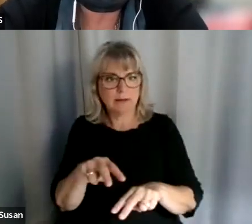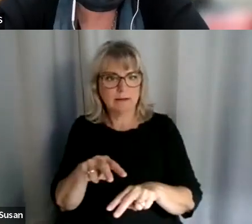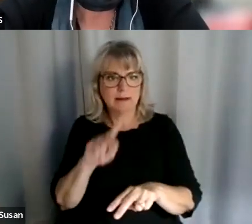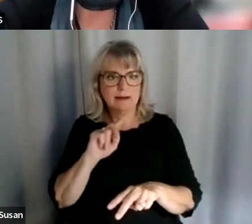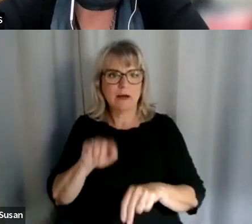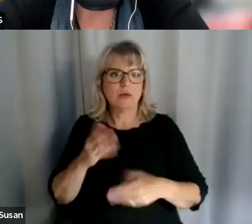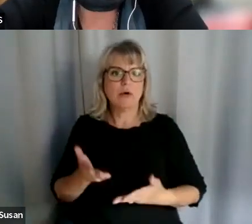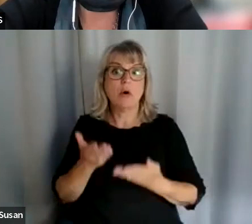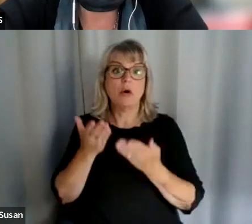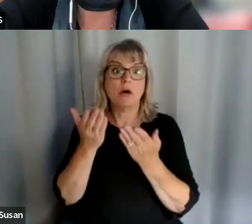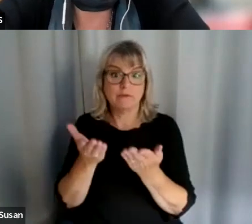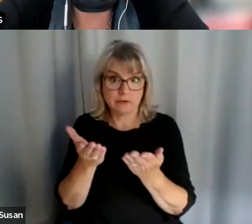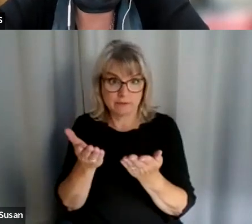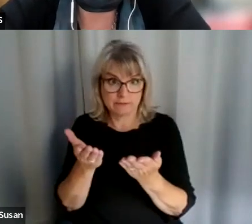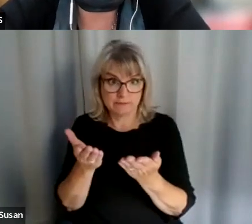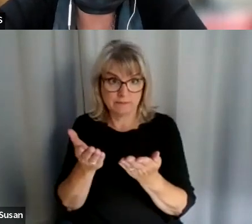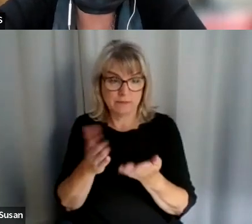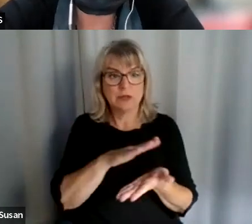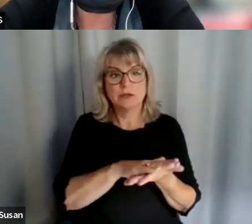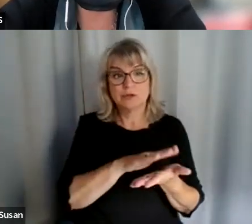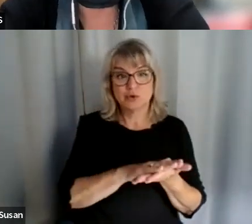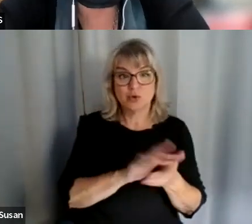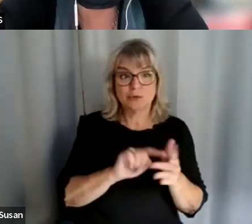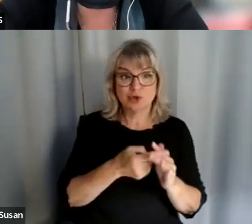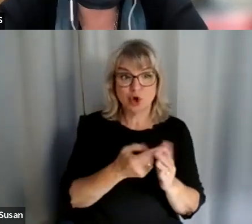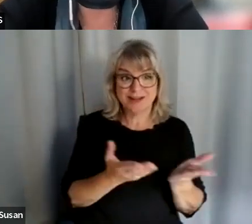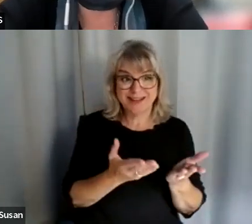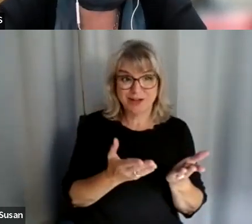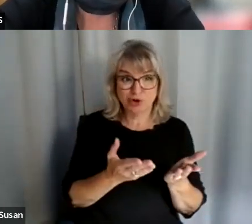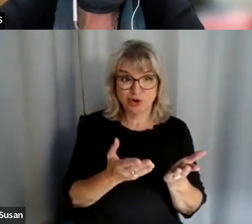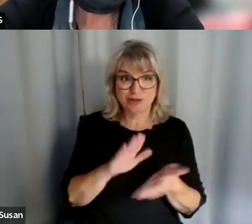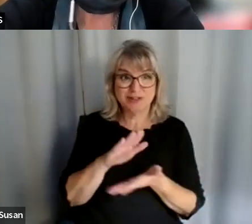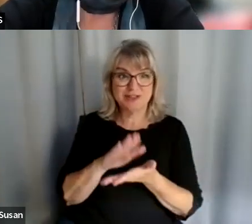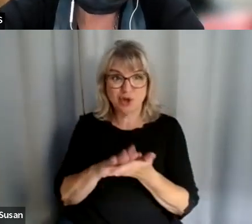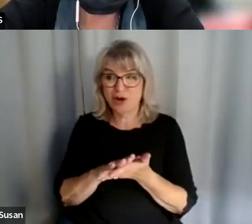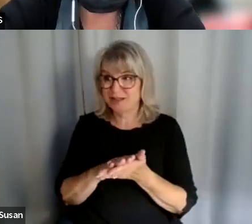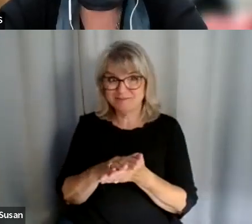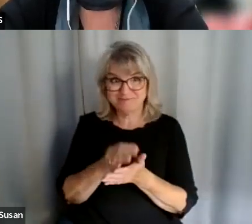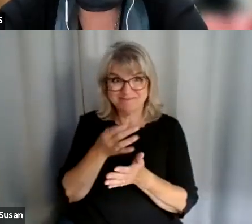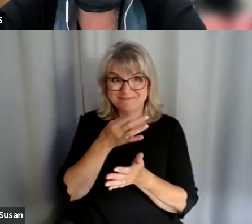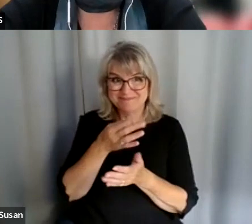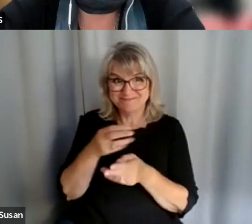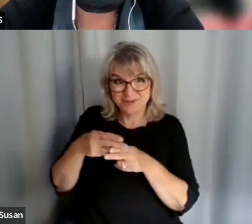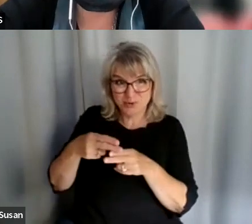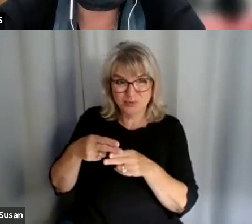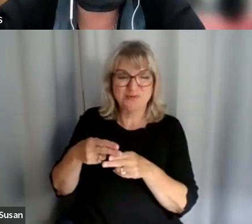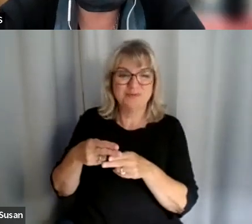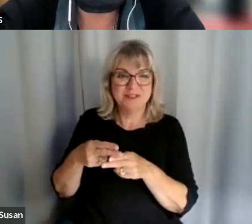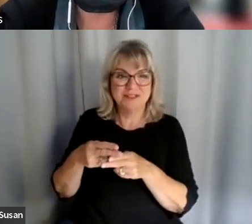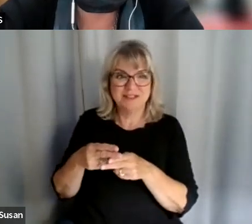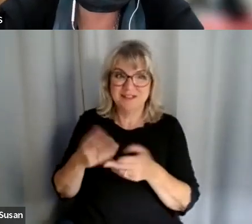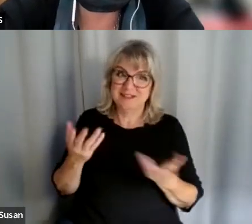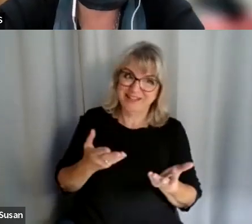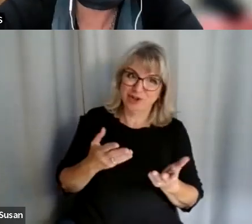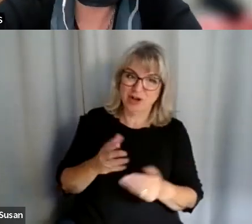offer. And that is school started here. Well, it's starting out there just now. It started, well, I said here,